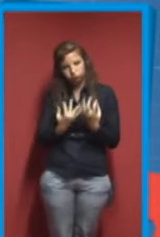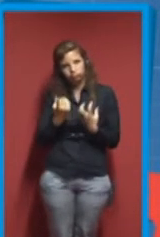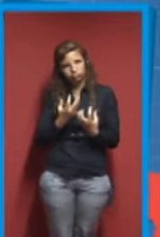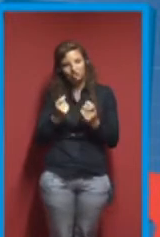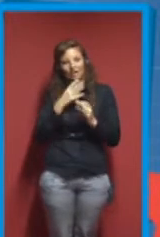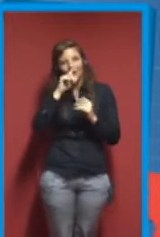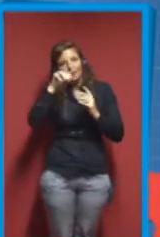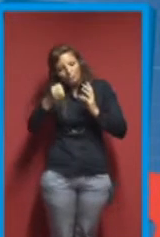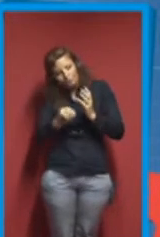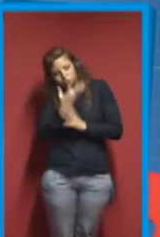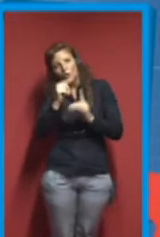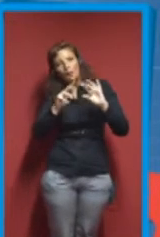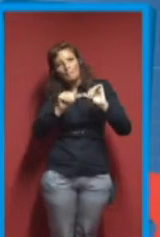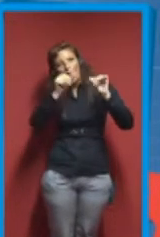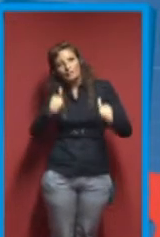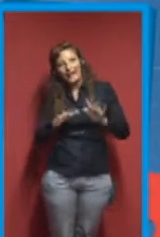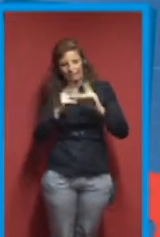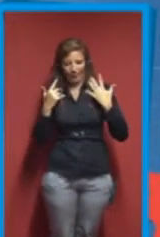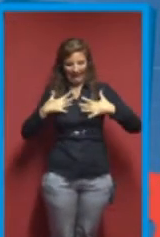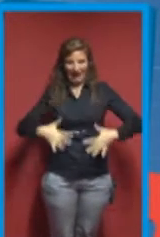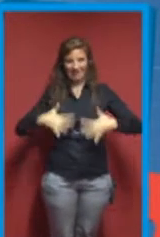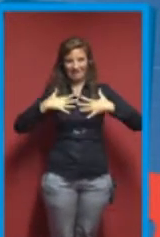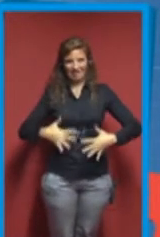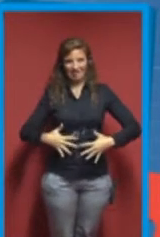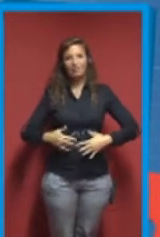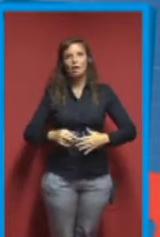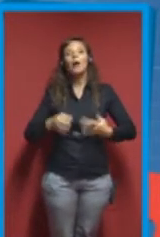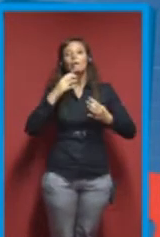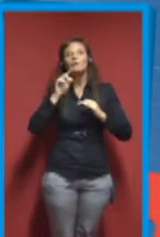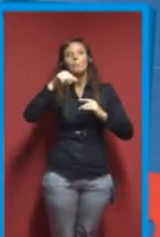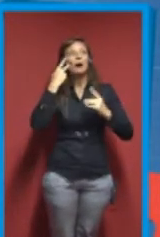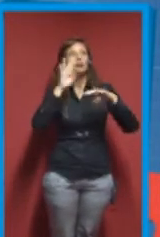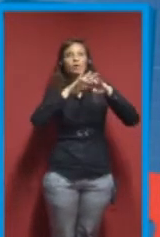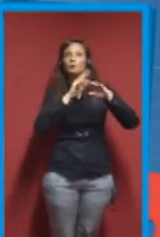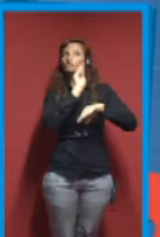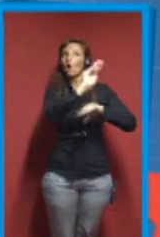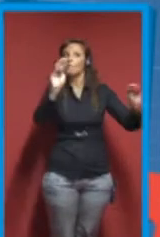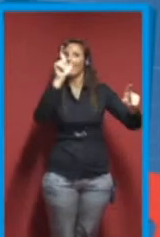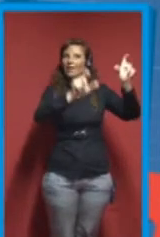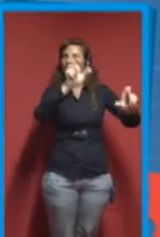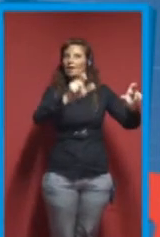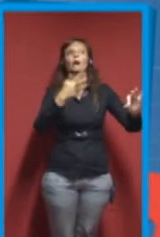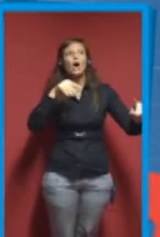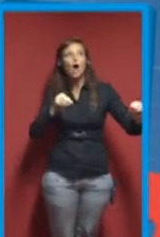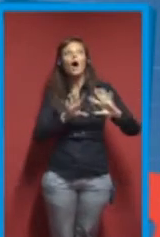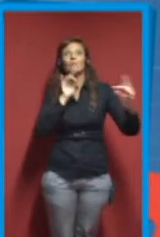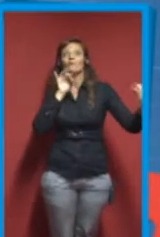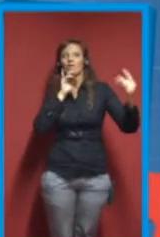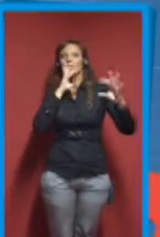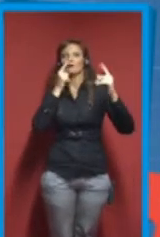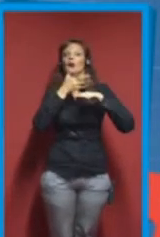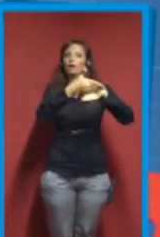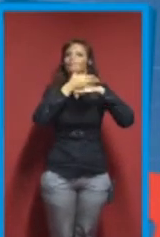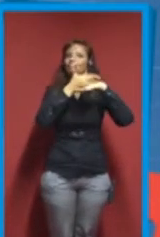and change them. And they share to each other, and they're doing things that we could never have predicted. Or maybe we could have, because they're makers, they're